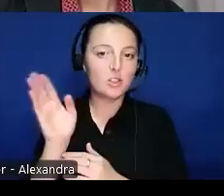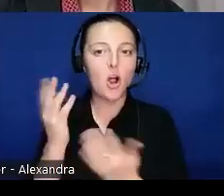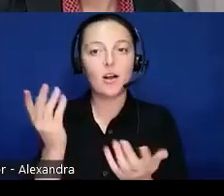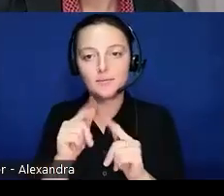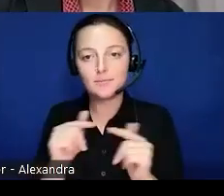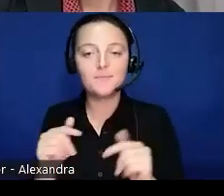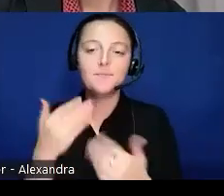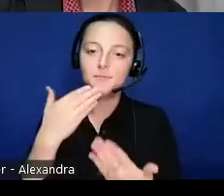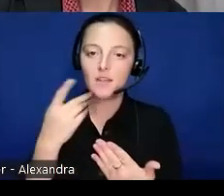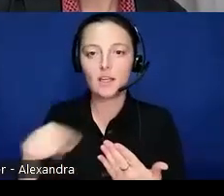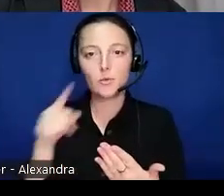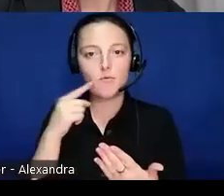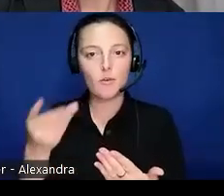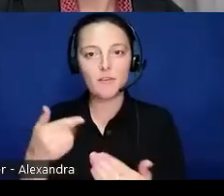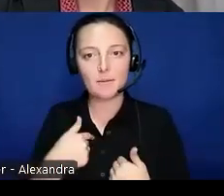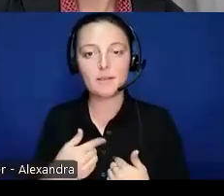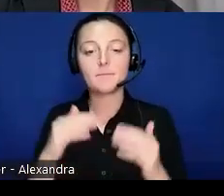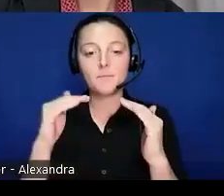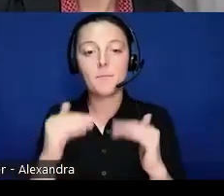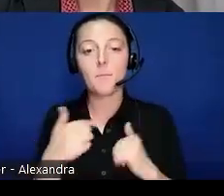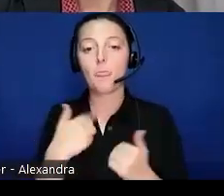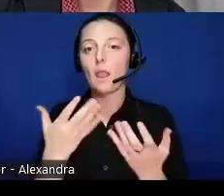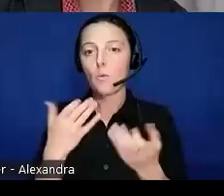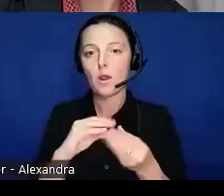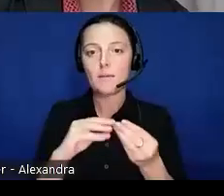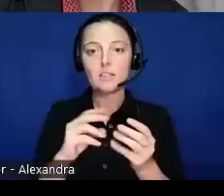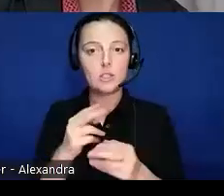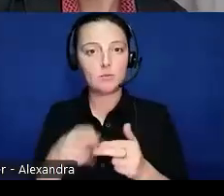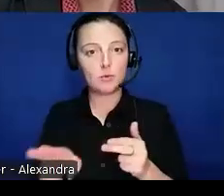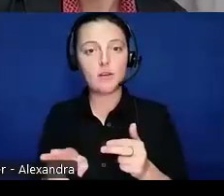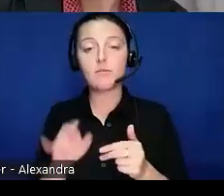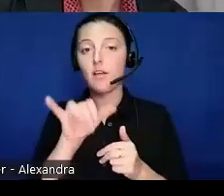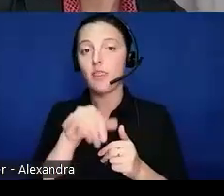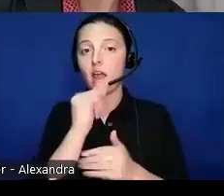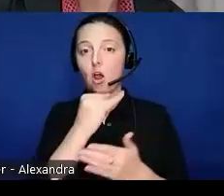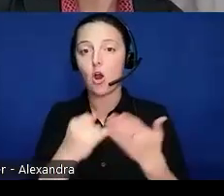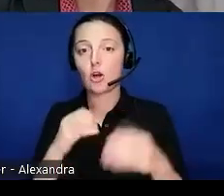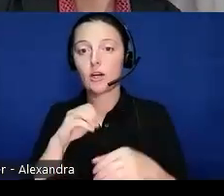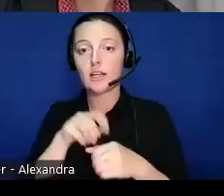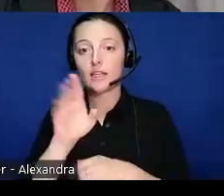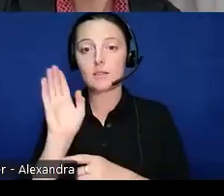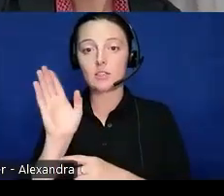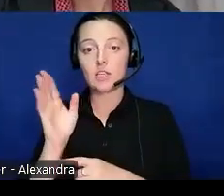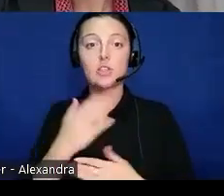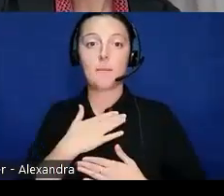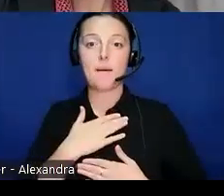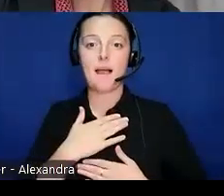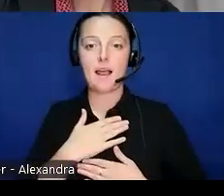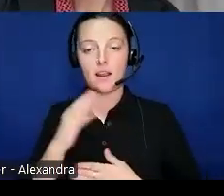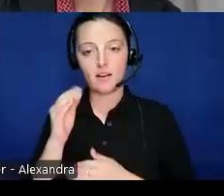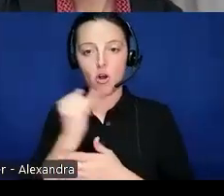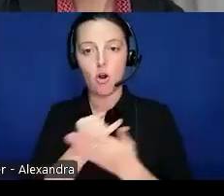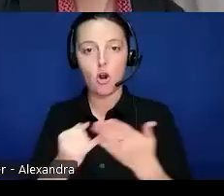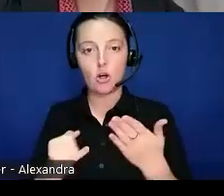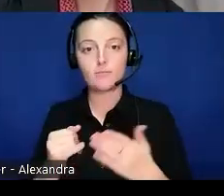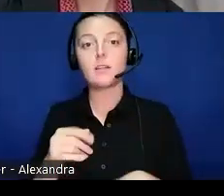just mention a brief note is that the artwork in this presentation is all my own artwork. These are portraits